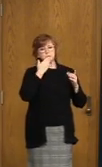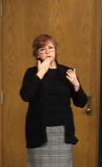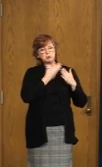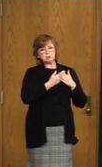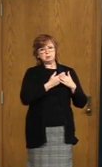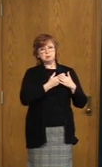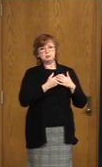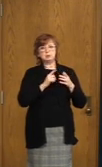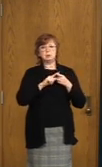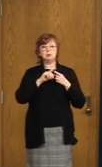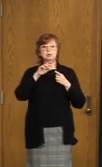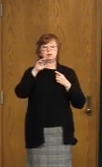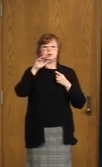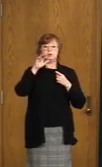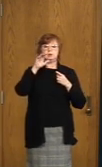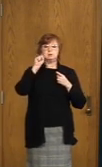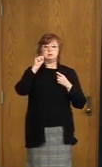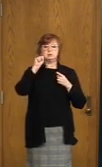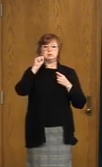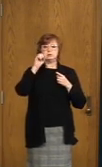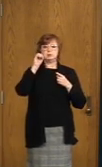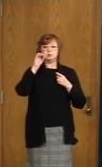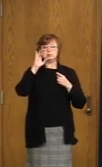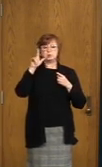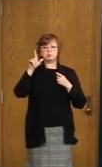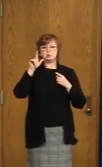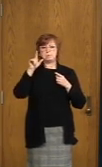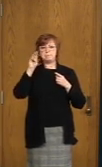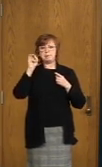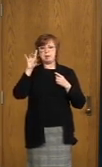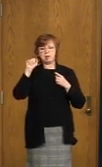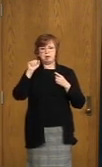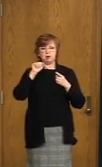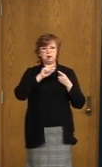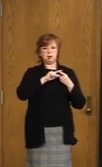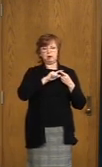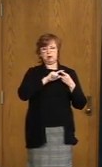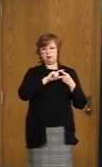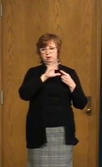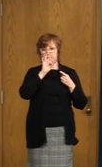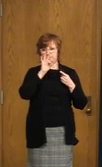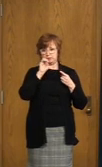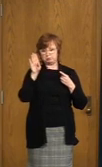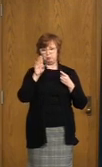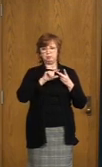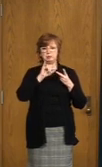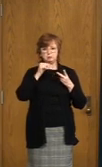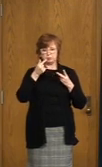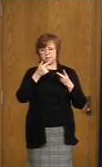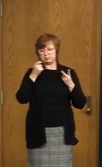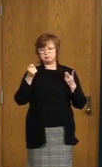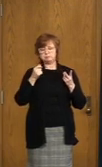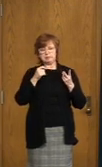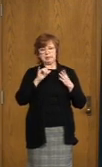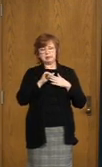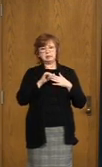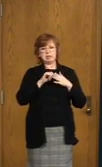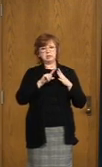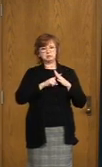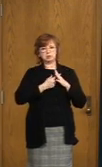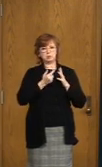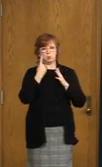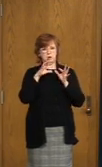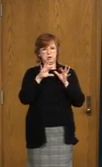social media also creates its own toxic echo chambers, and it does, unfortunately, perpetuate hate, and I would